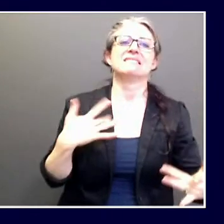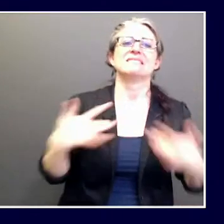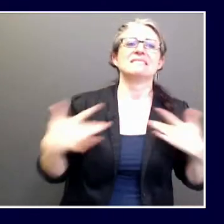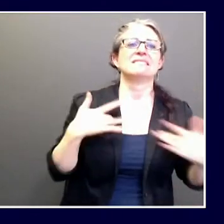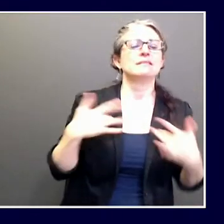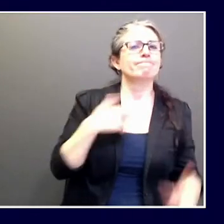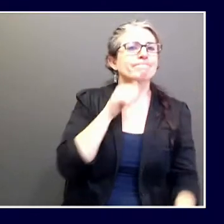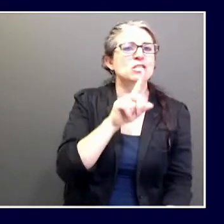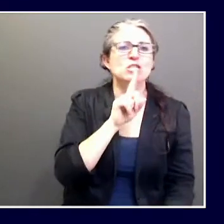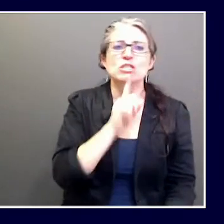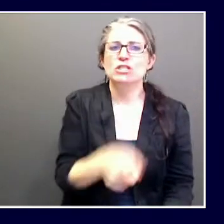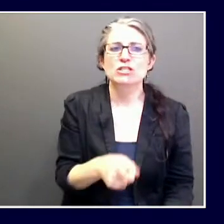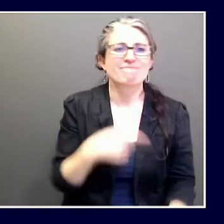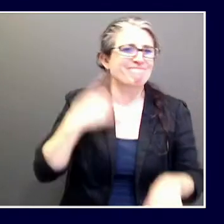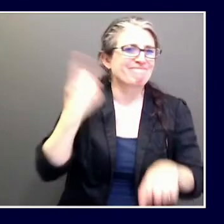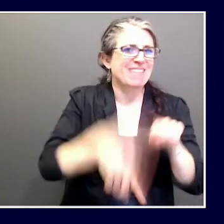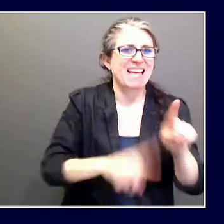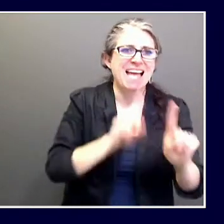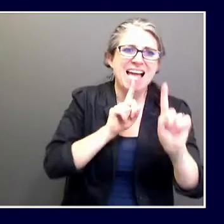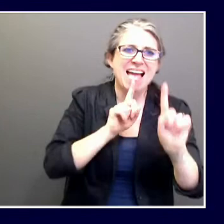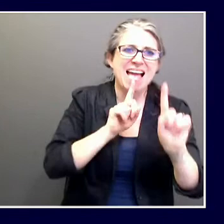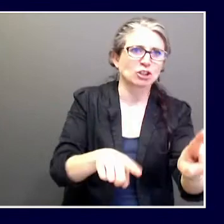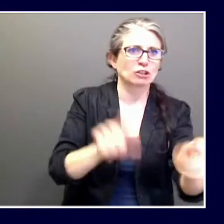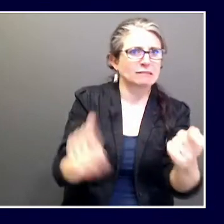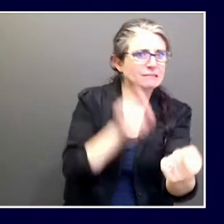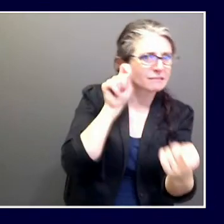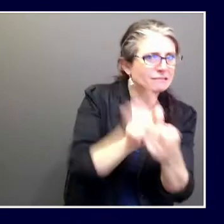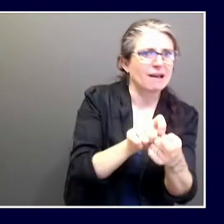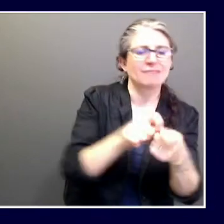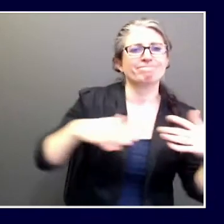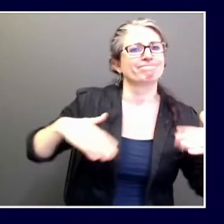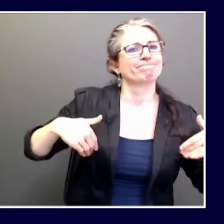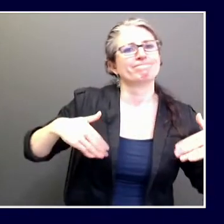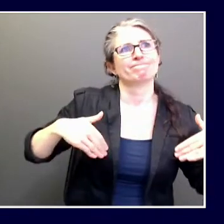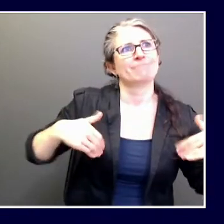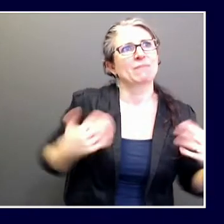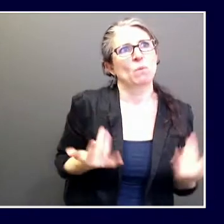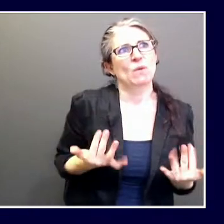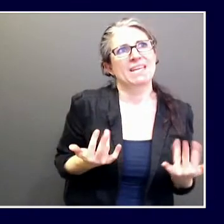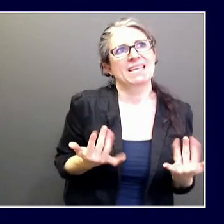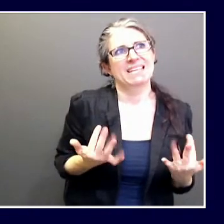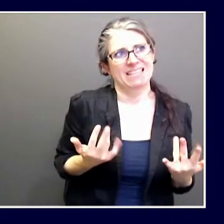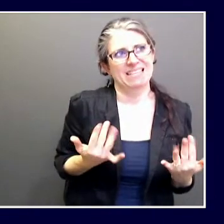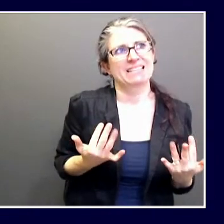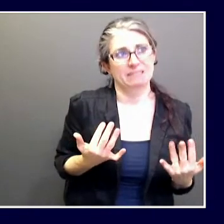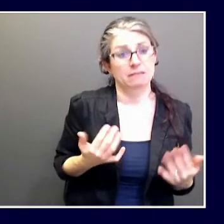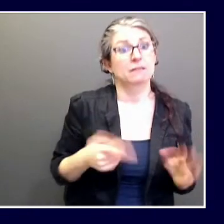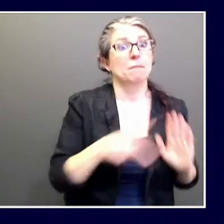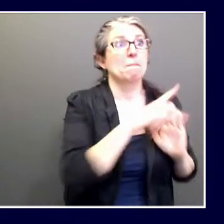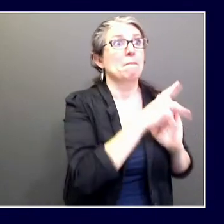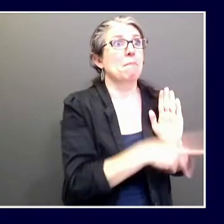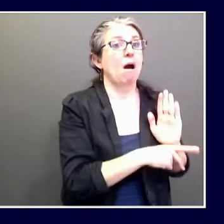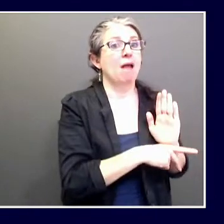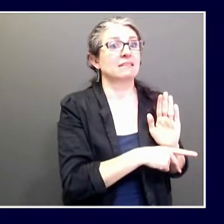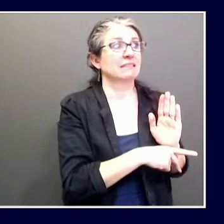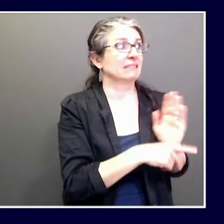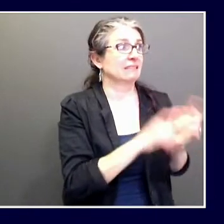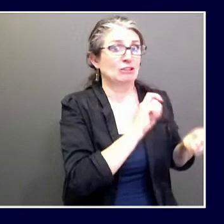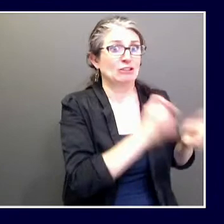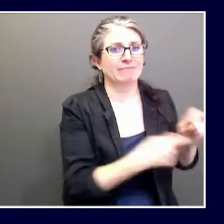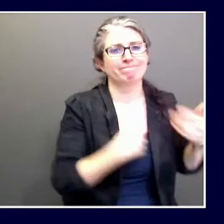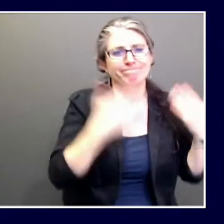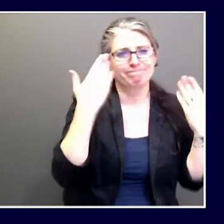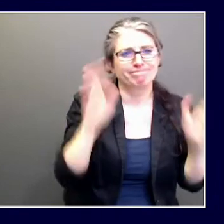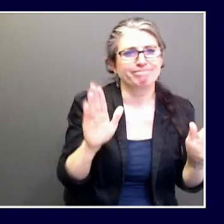on what any of this might mean right now from a policy perspective. Thank you. Mm-hmm. Let me correct myself